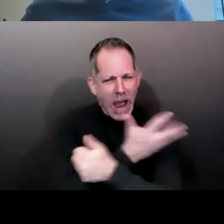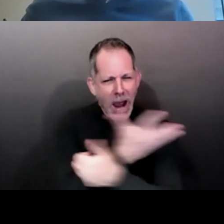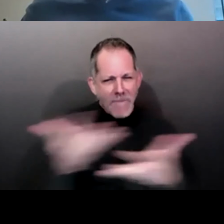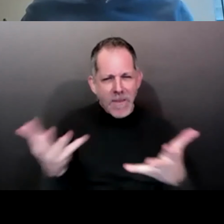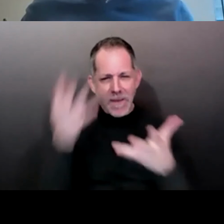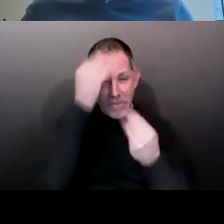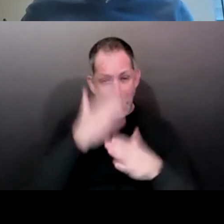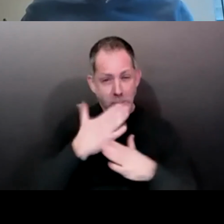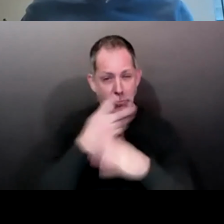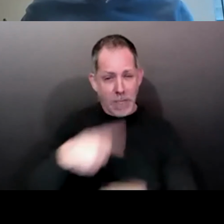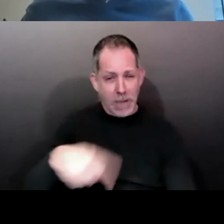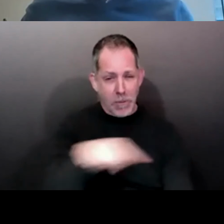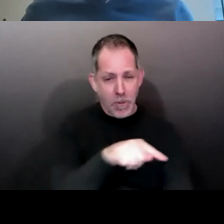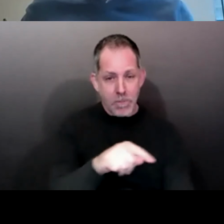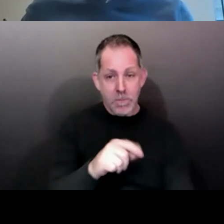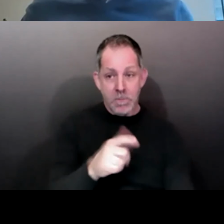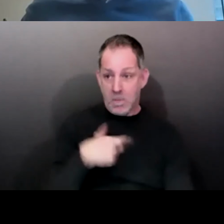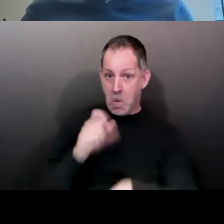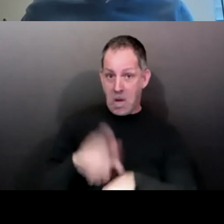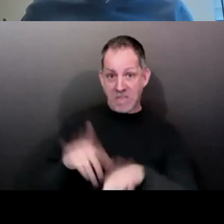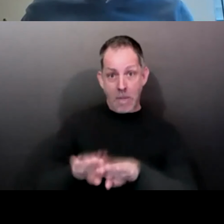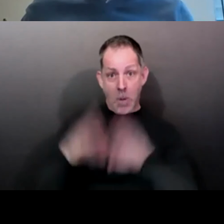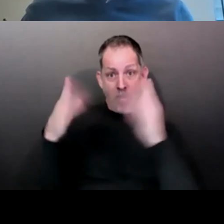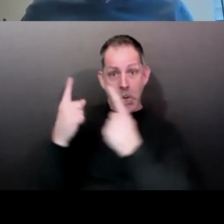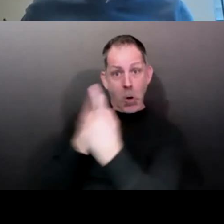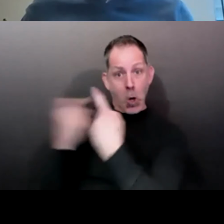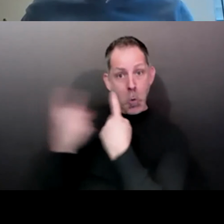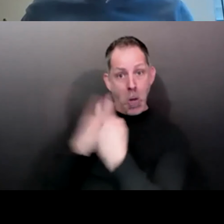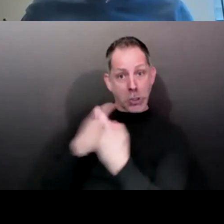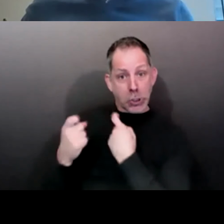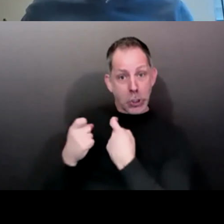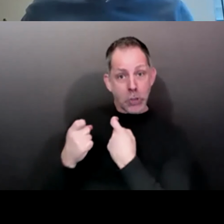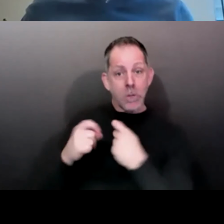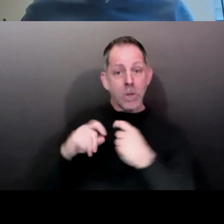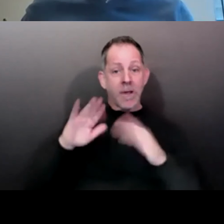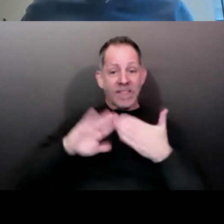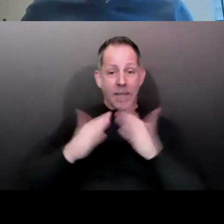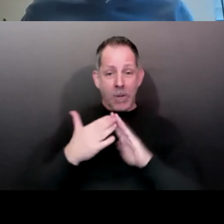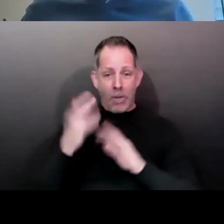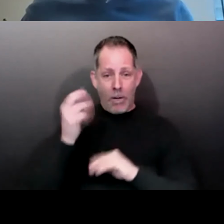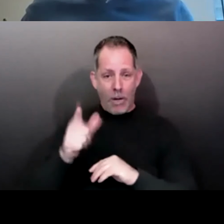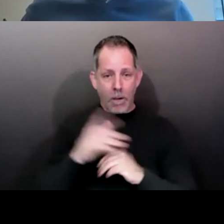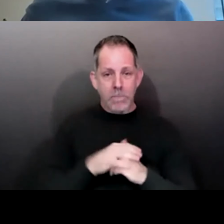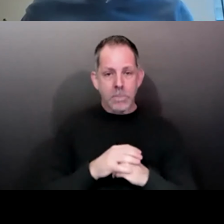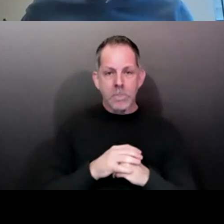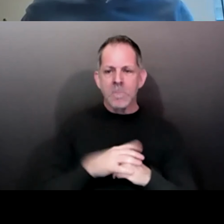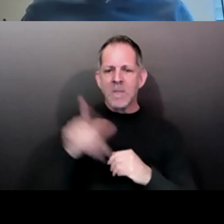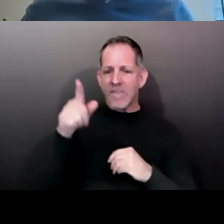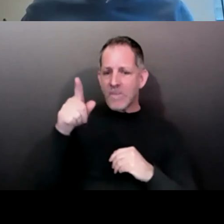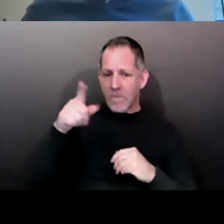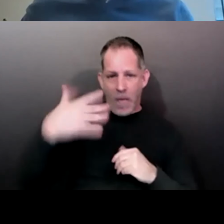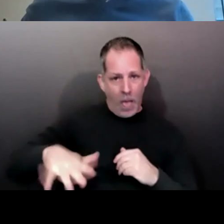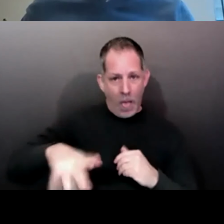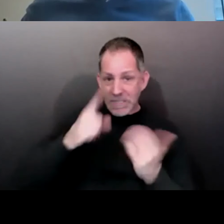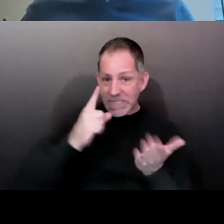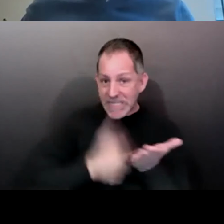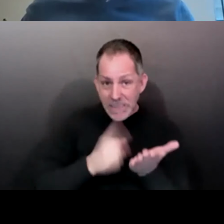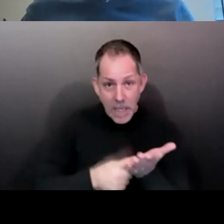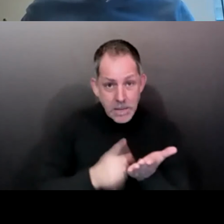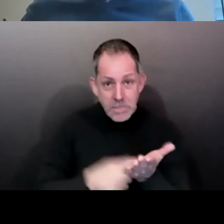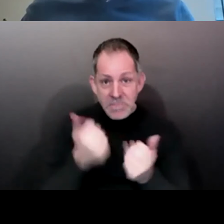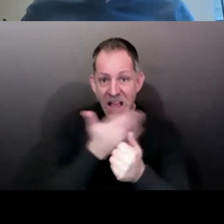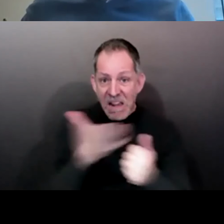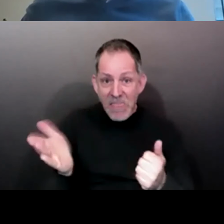hall is really about. I'm just going to cover anything I have that hasn't been talked about already specific to Tulalip tribes. So we